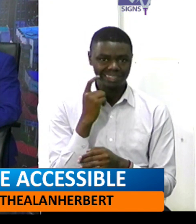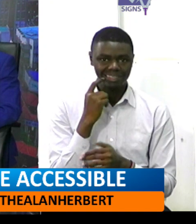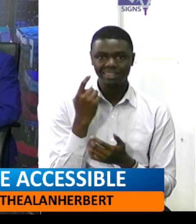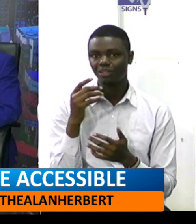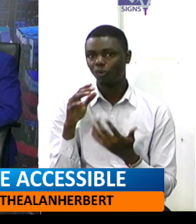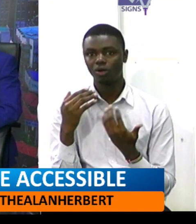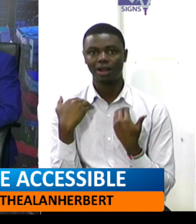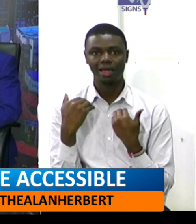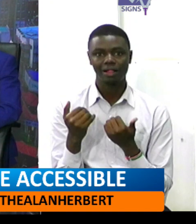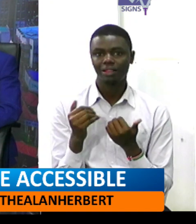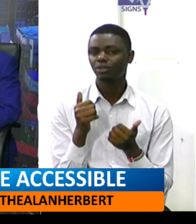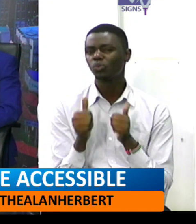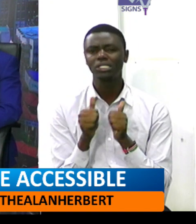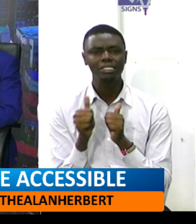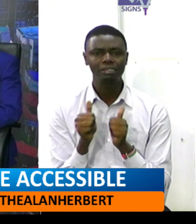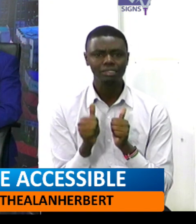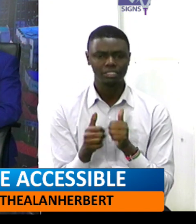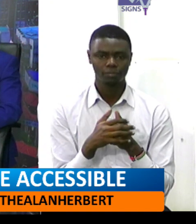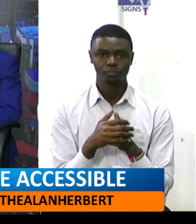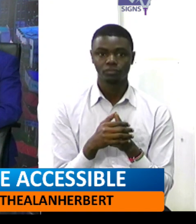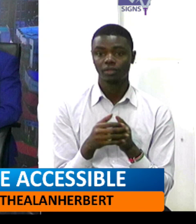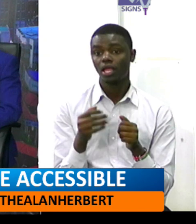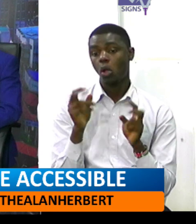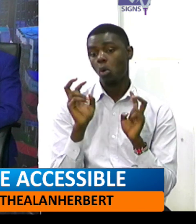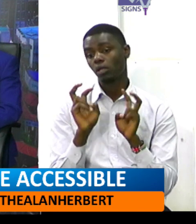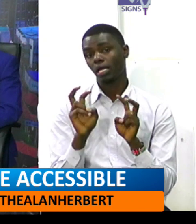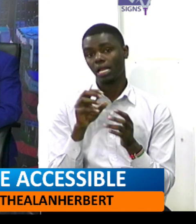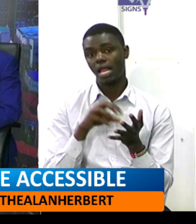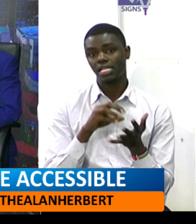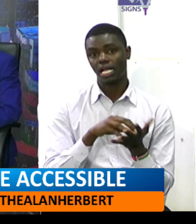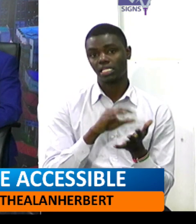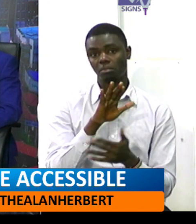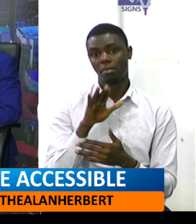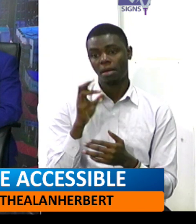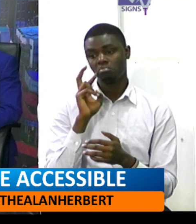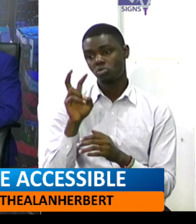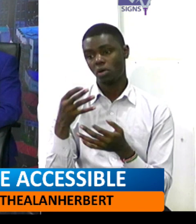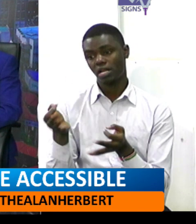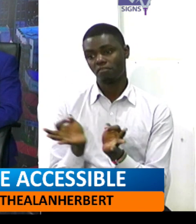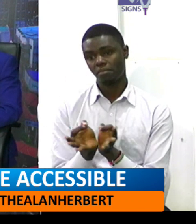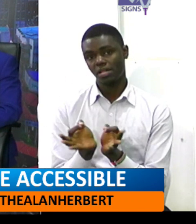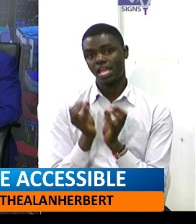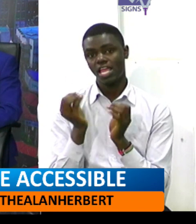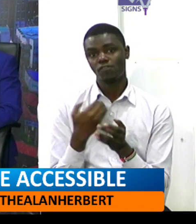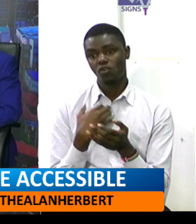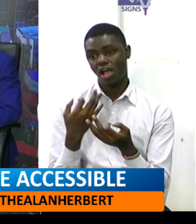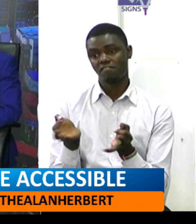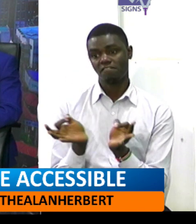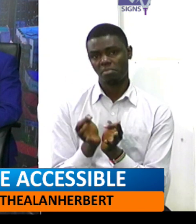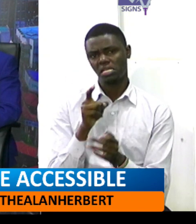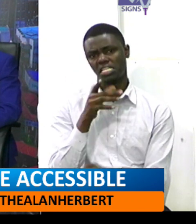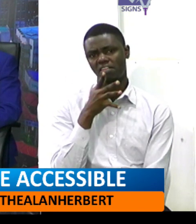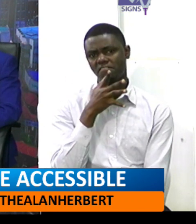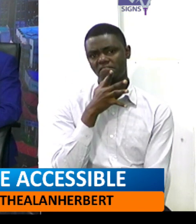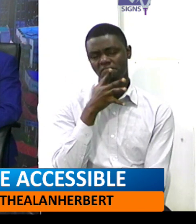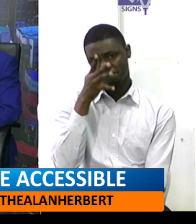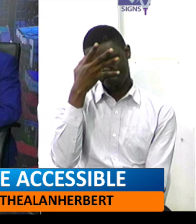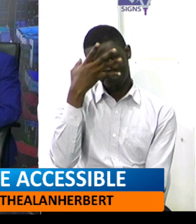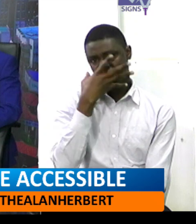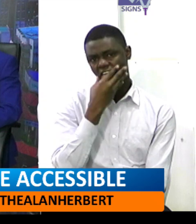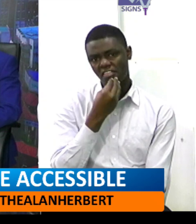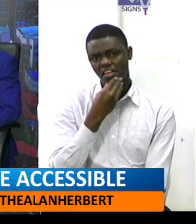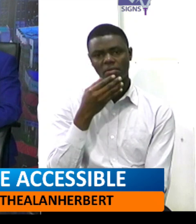oral health? So once looking at your circumstances, look at your family. If you have a family, you are a father, you have married, you have